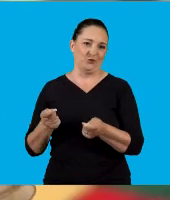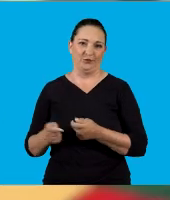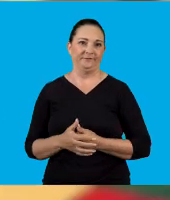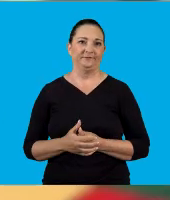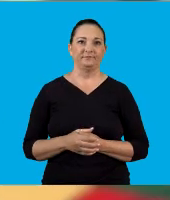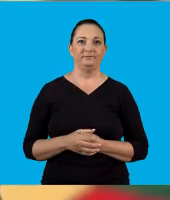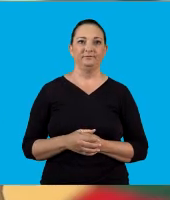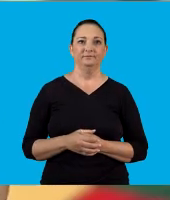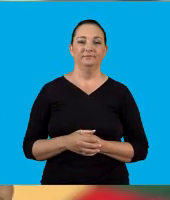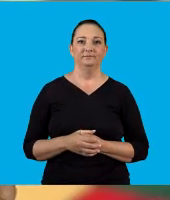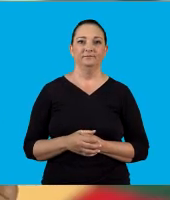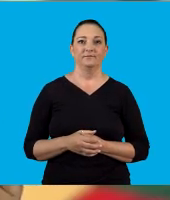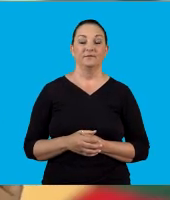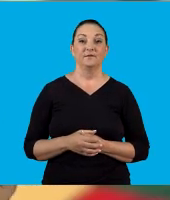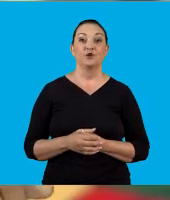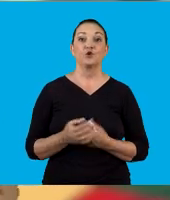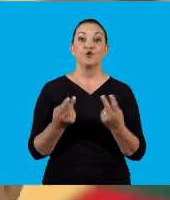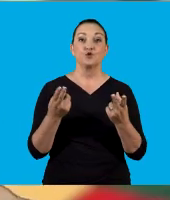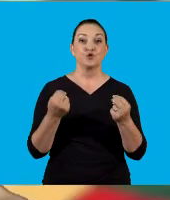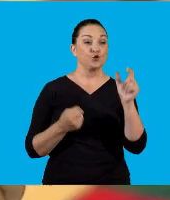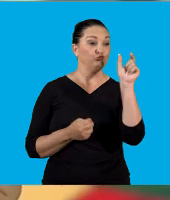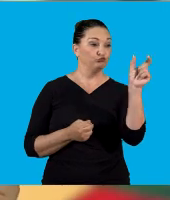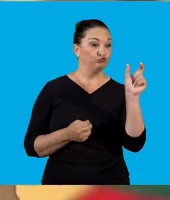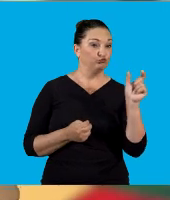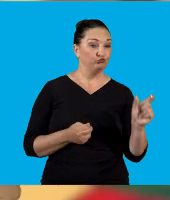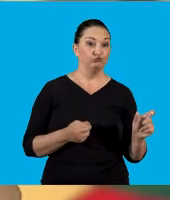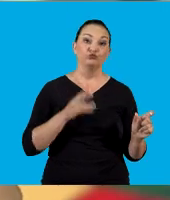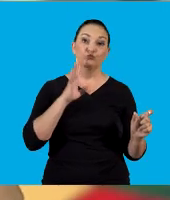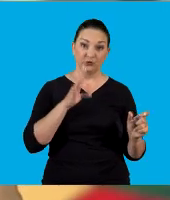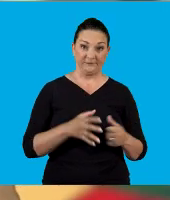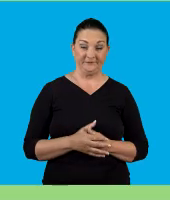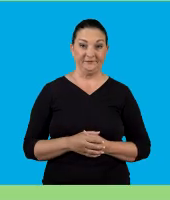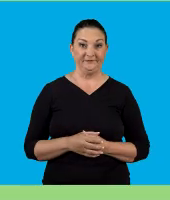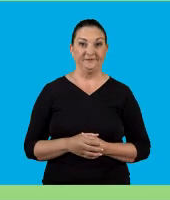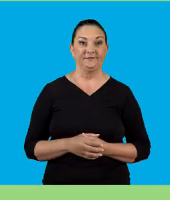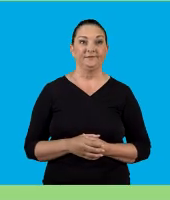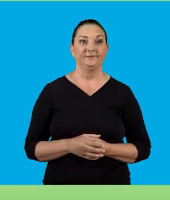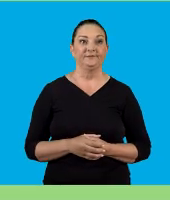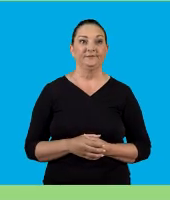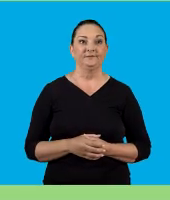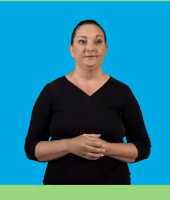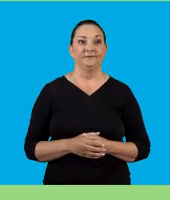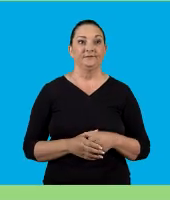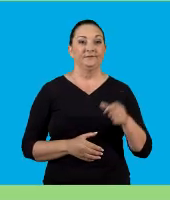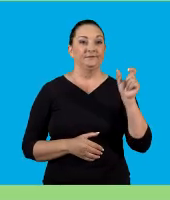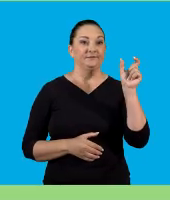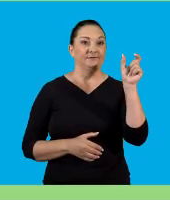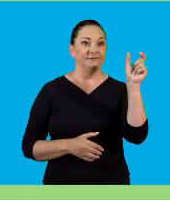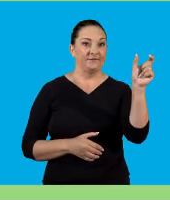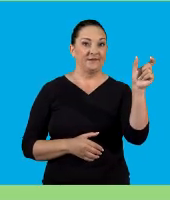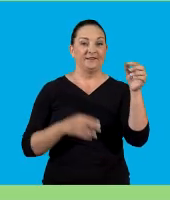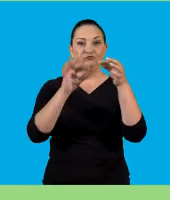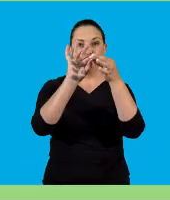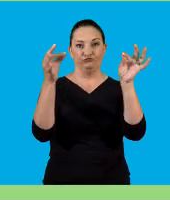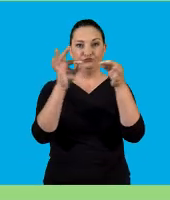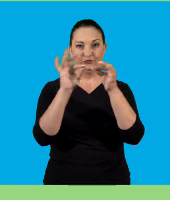In this lesson, we are also going to come across new terms. And we have the